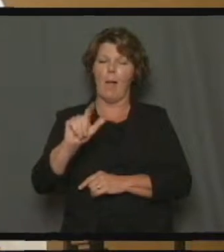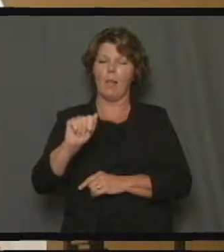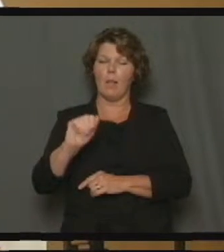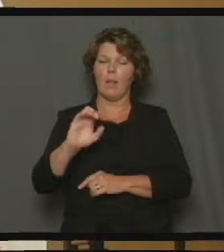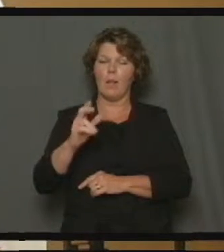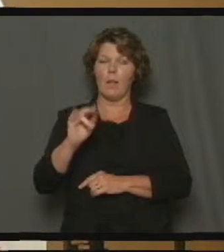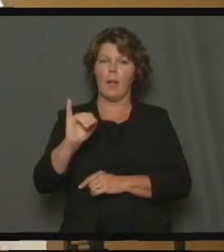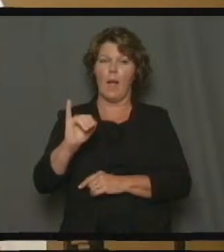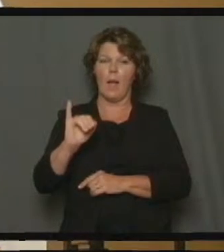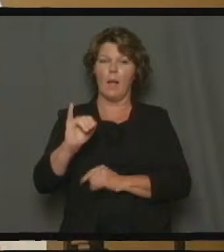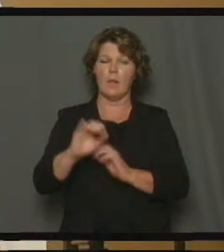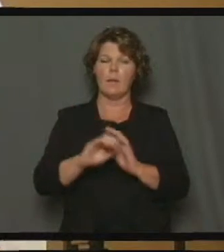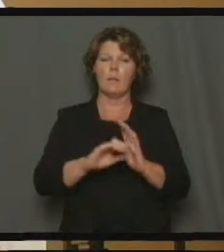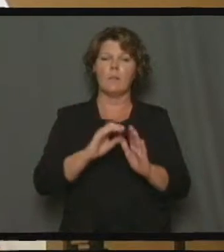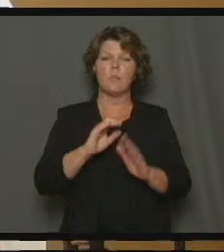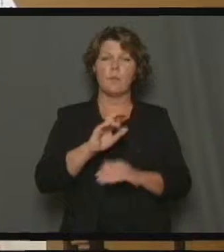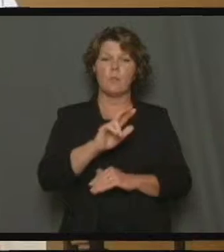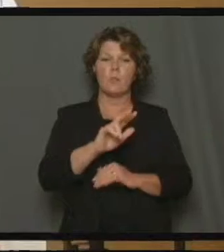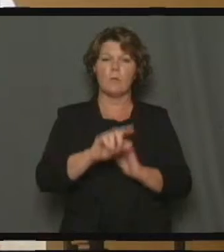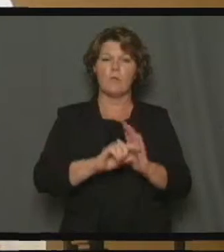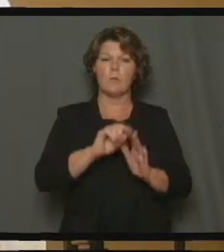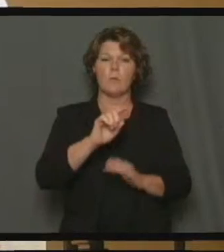1 through 7b.